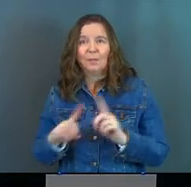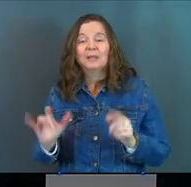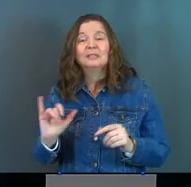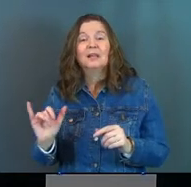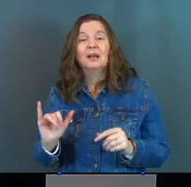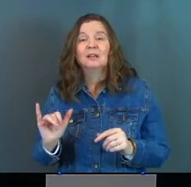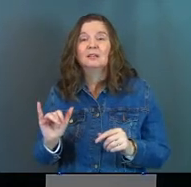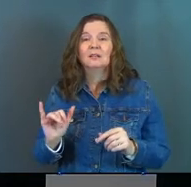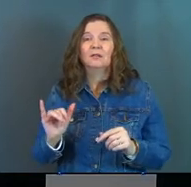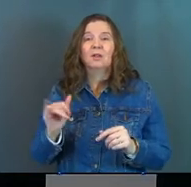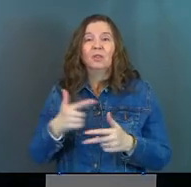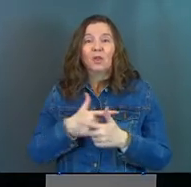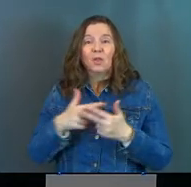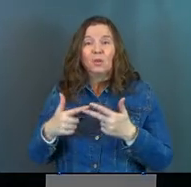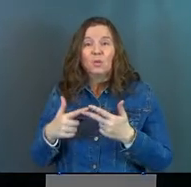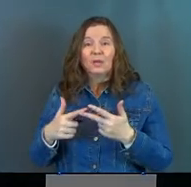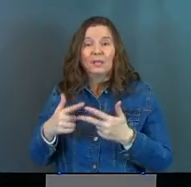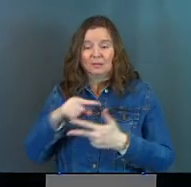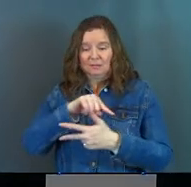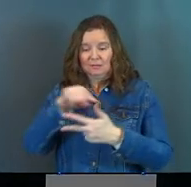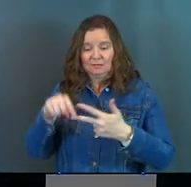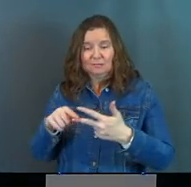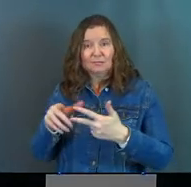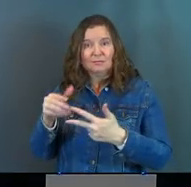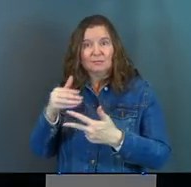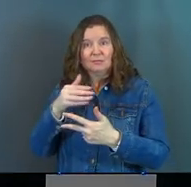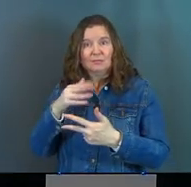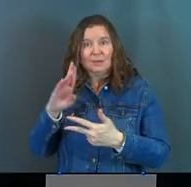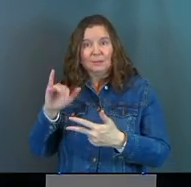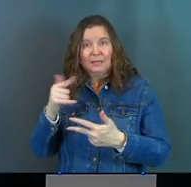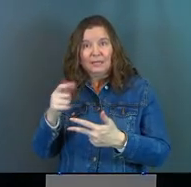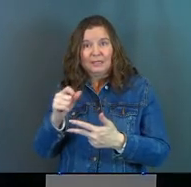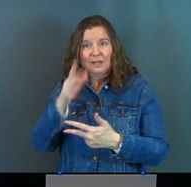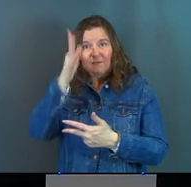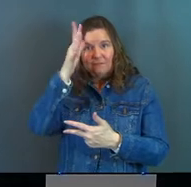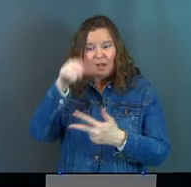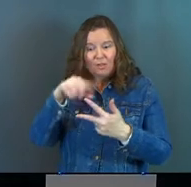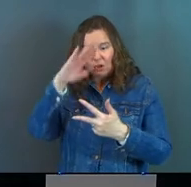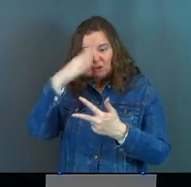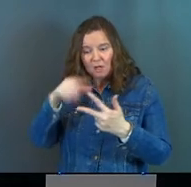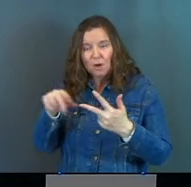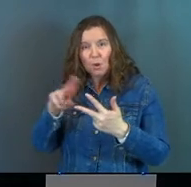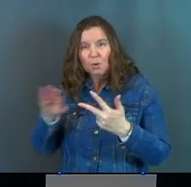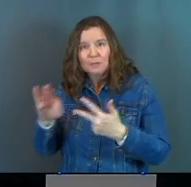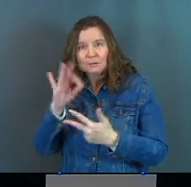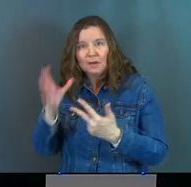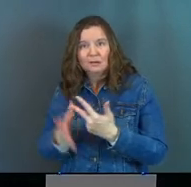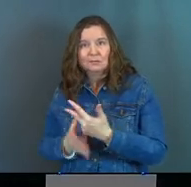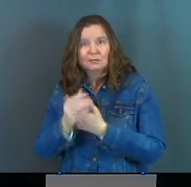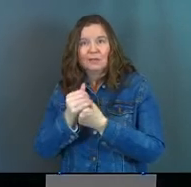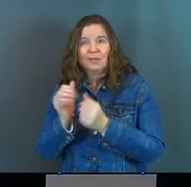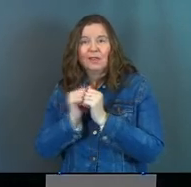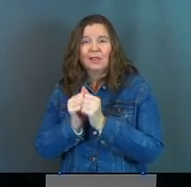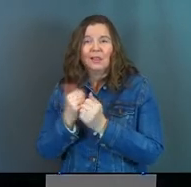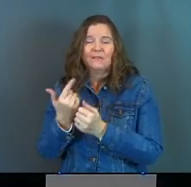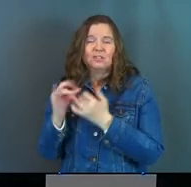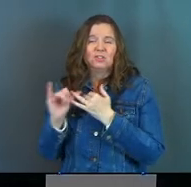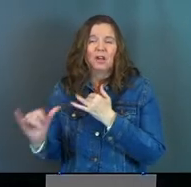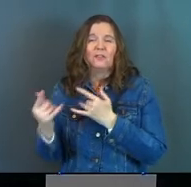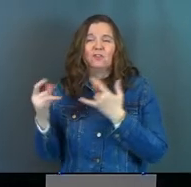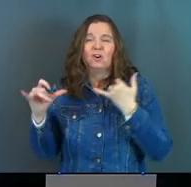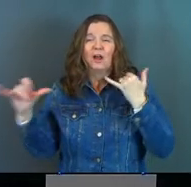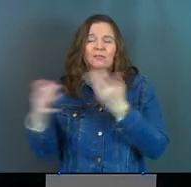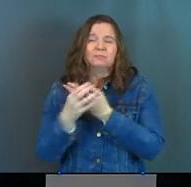but it's like just these three friends, these three beings, Father, Son, and Holy Spirit that have loved each other for